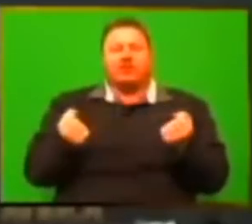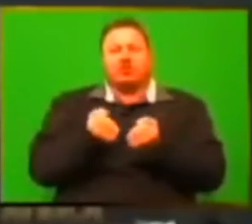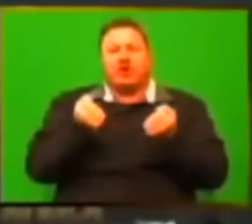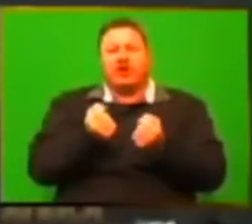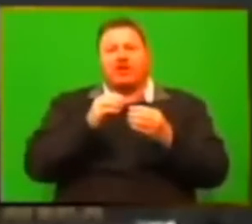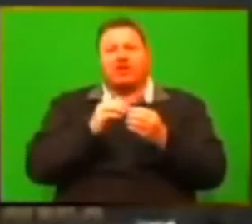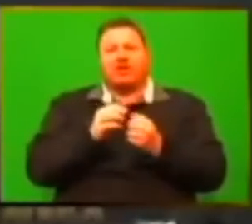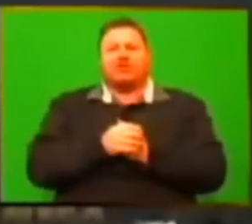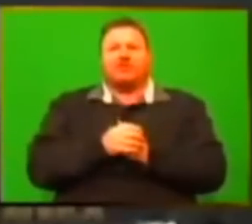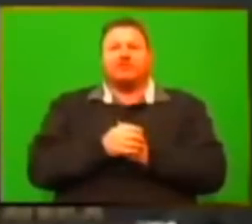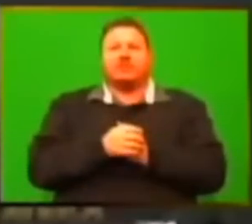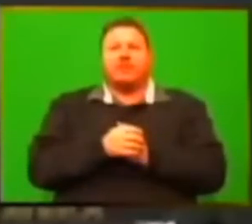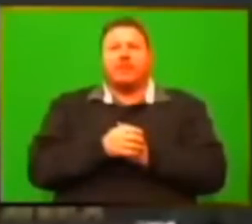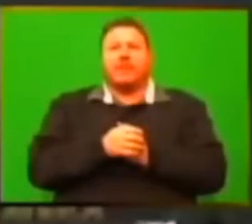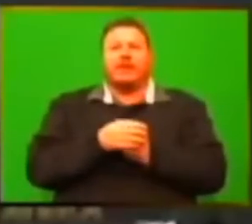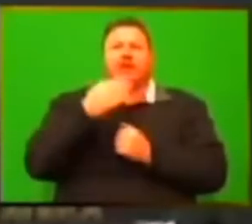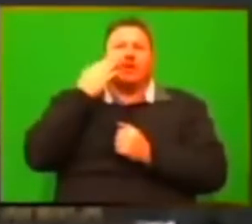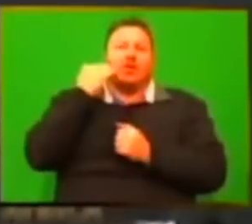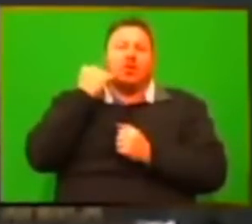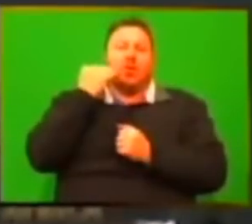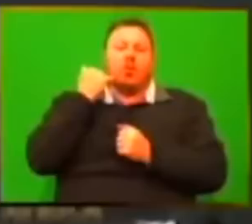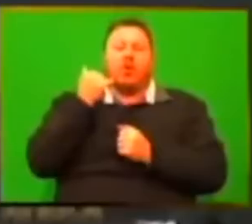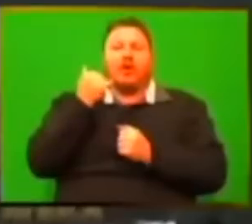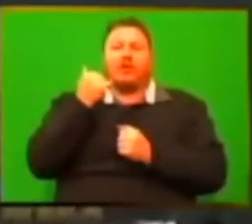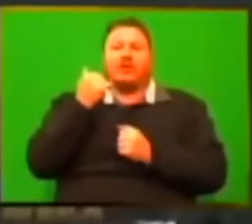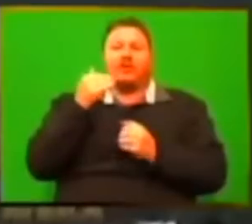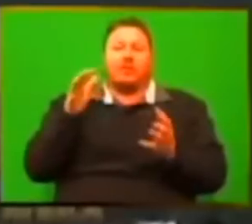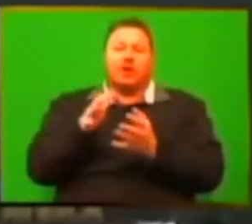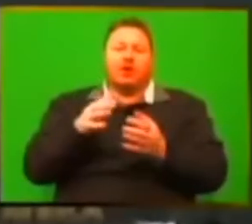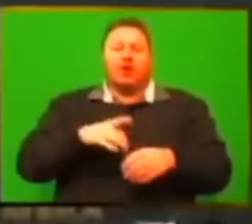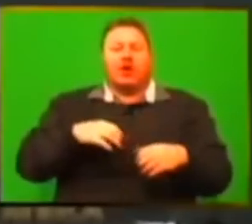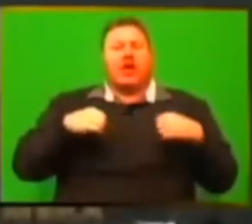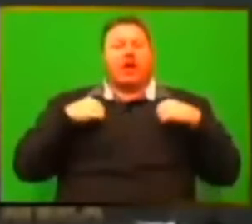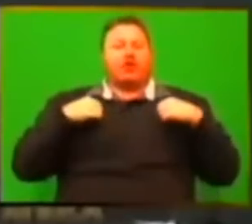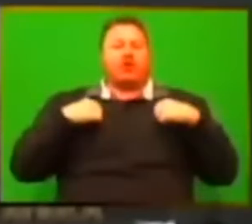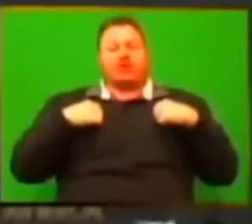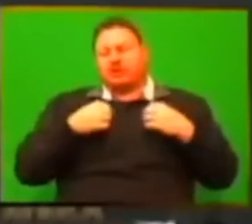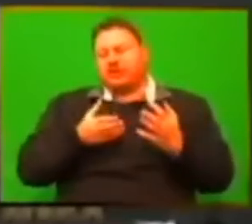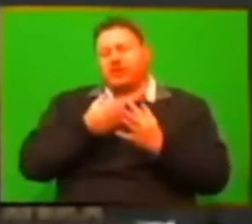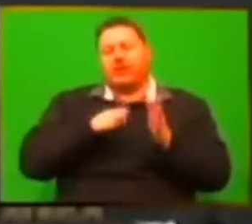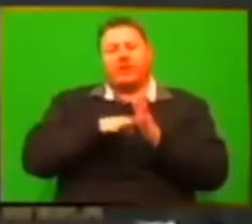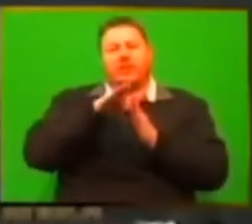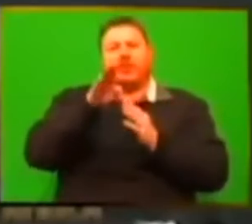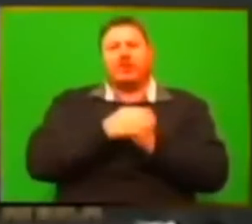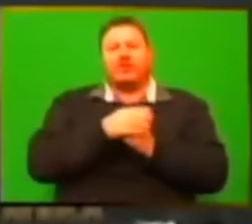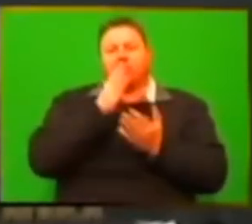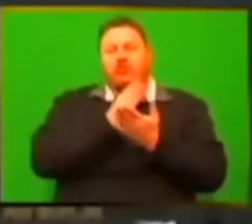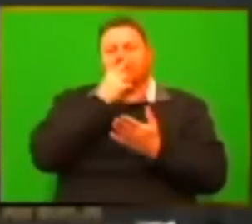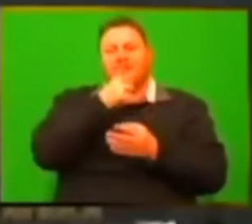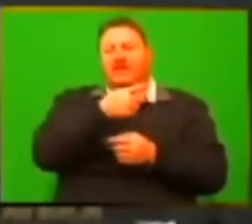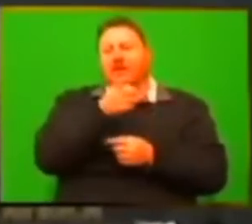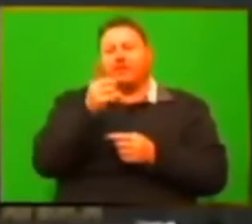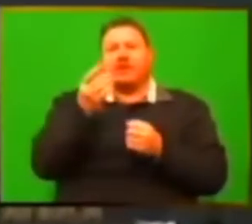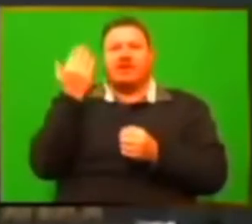and colonialism. White minority arrogance has increased under your term of office. You should have seen them yesterday